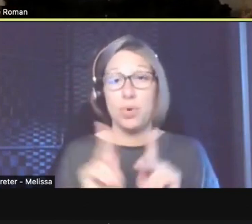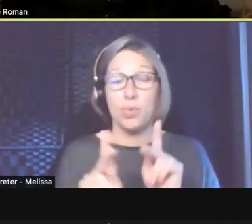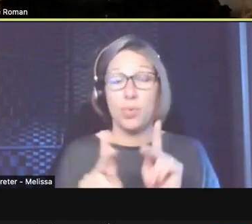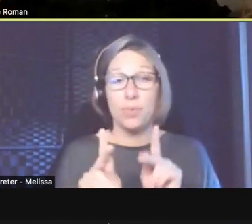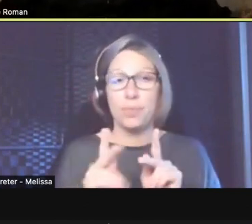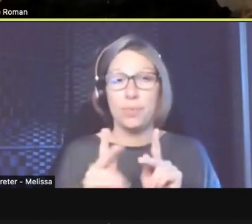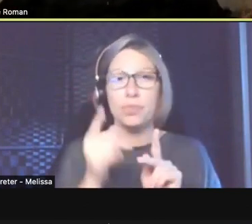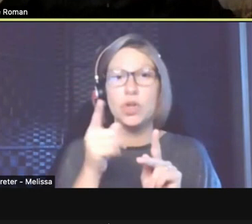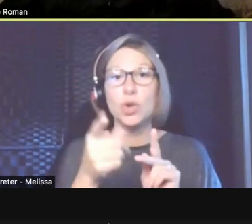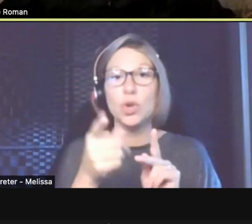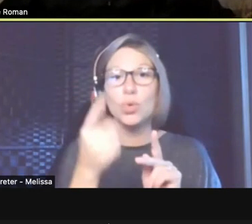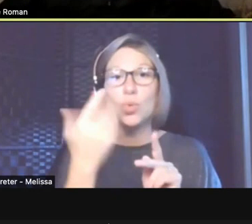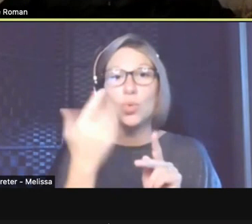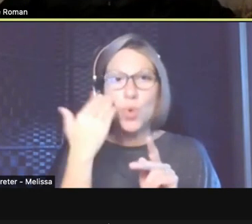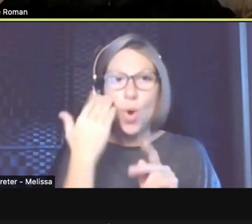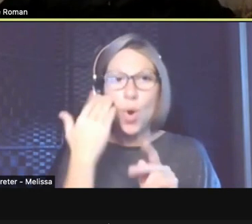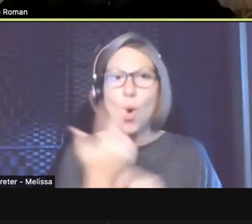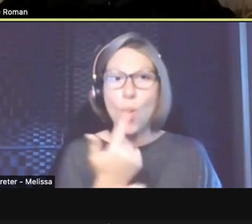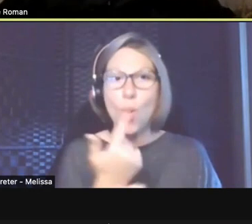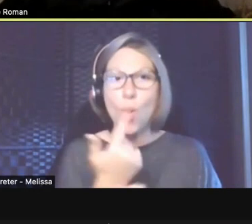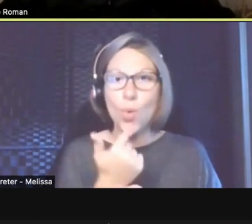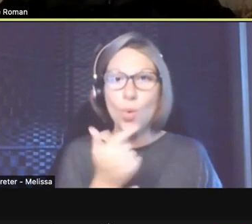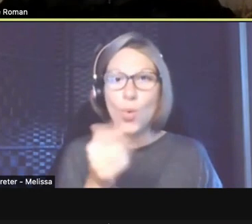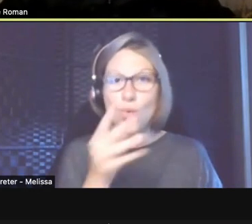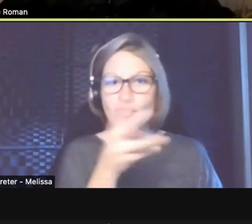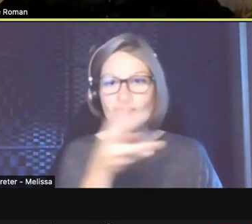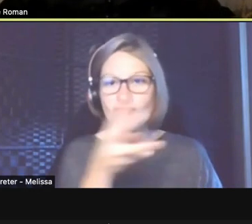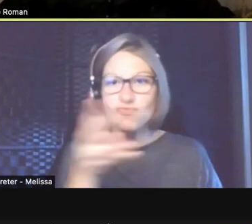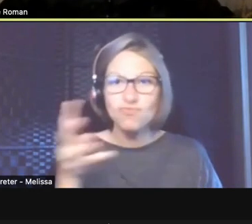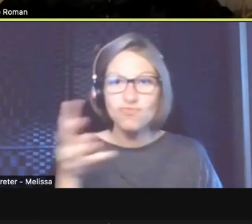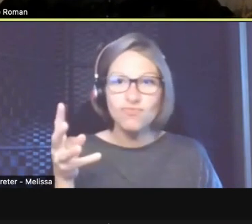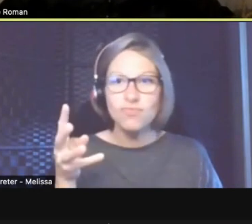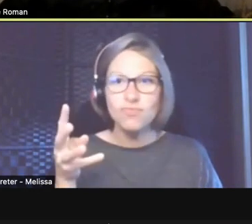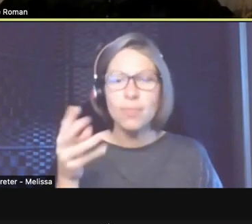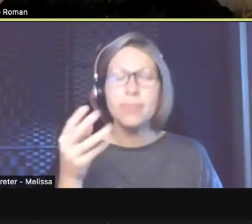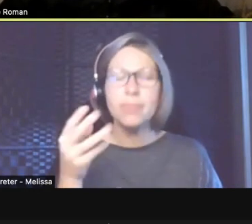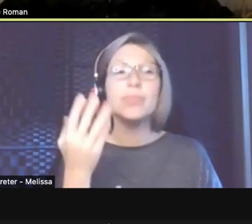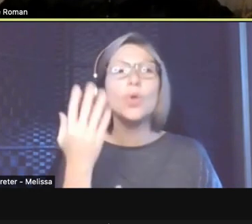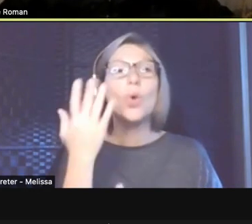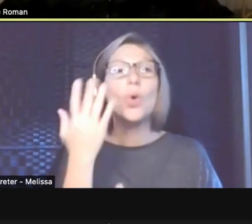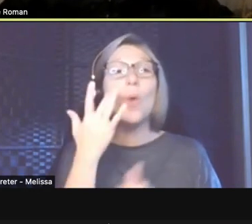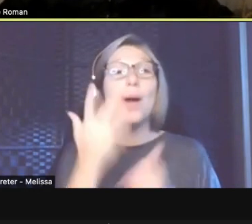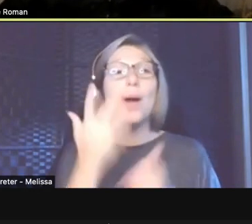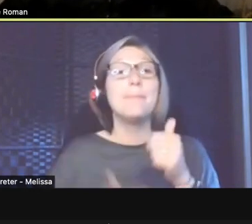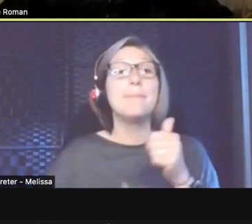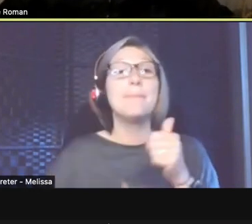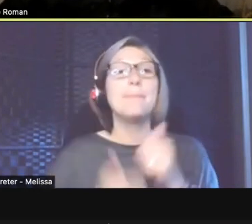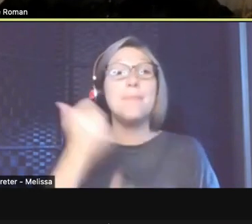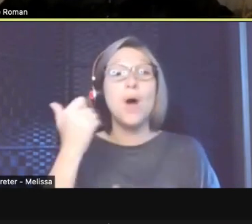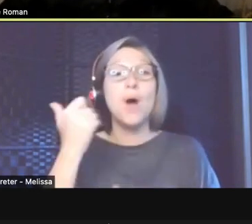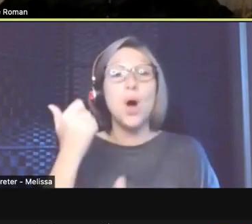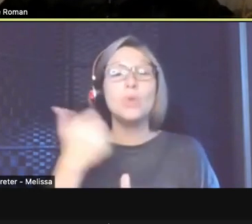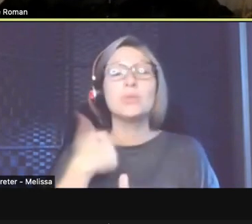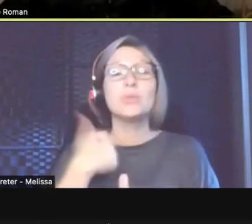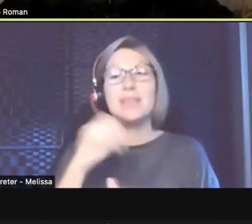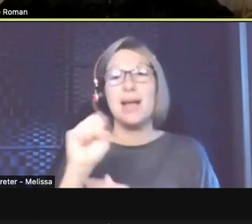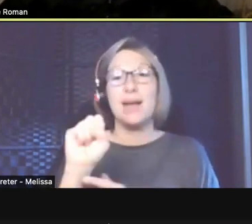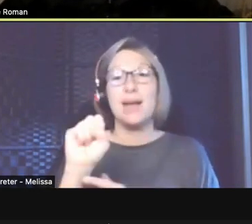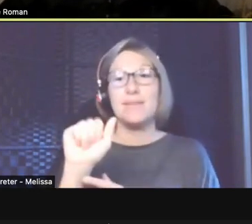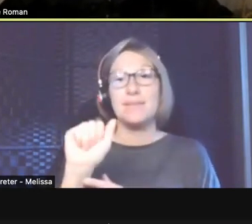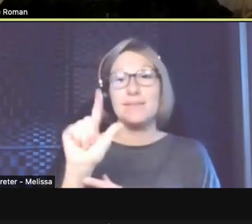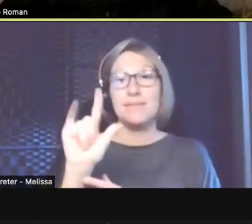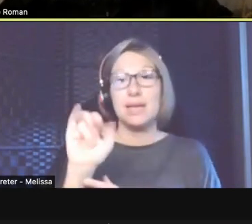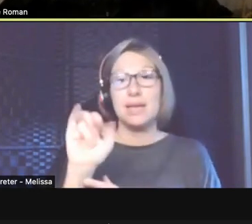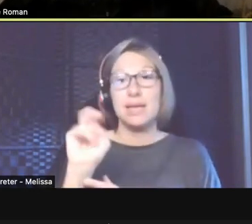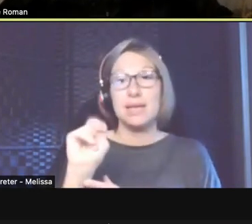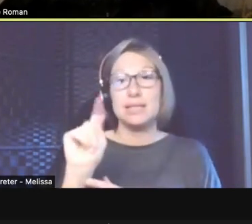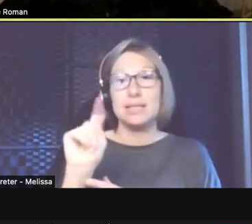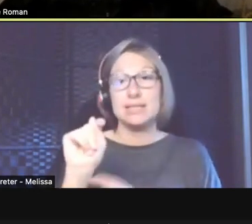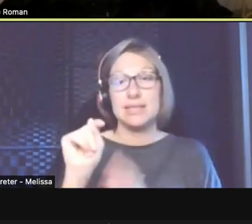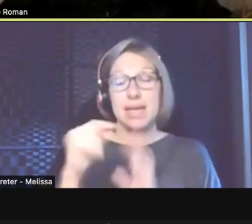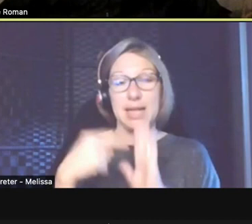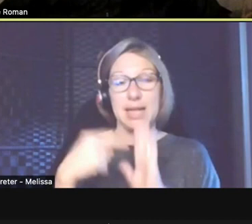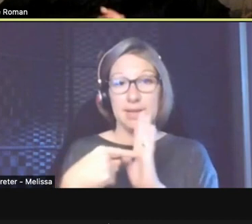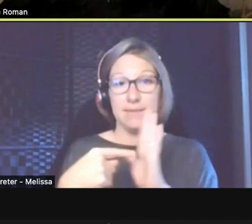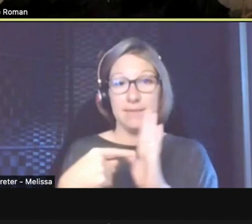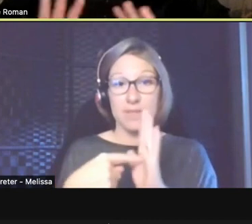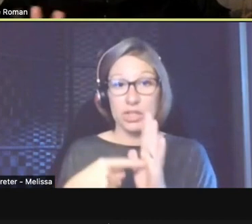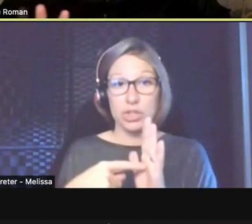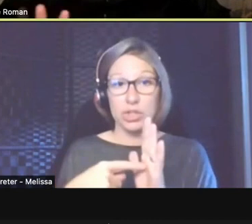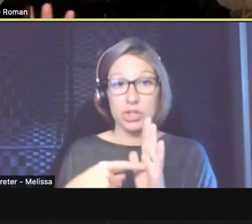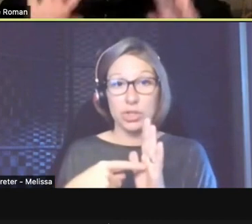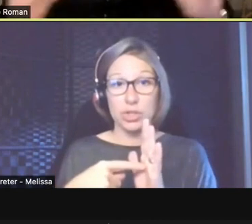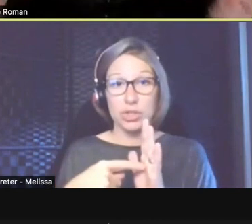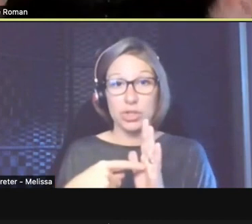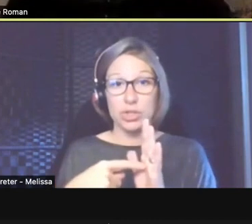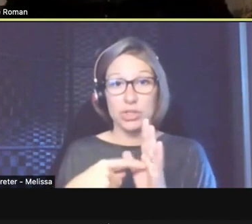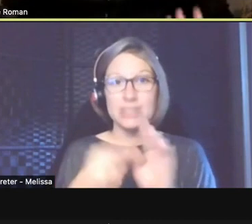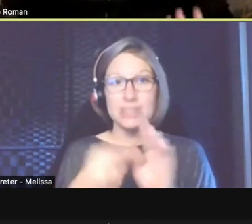can tell who they are because most of them have salient features that are able